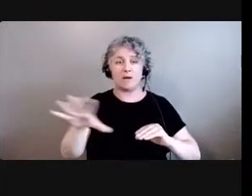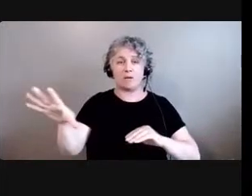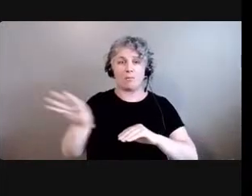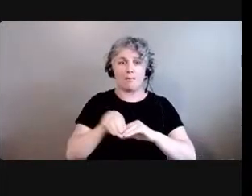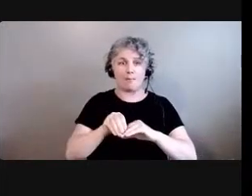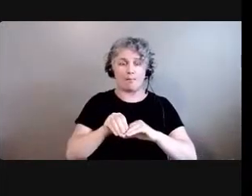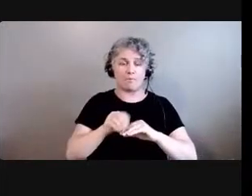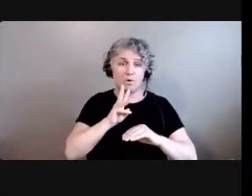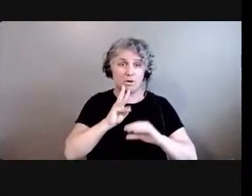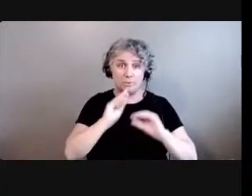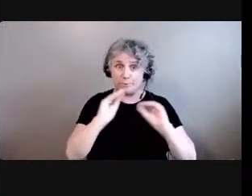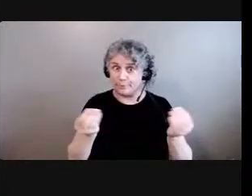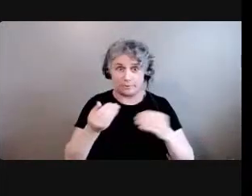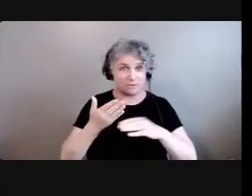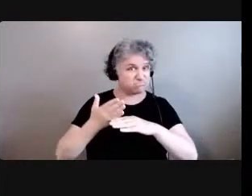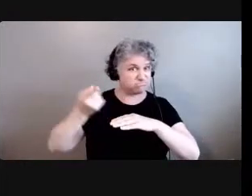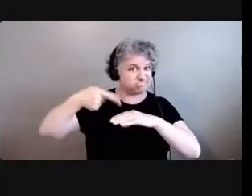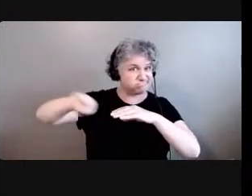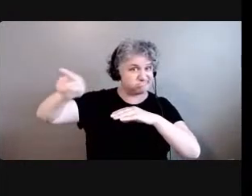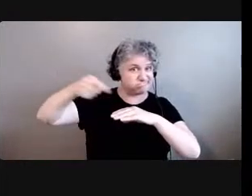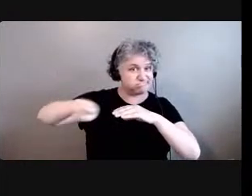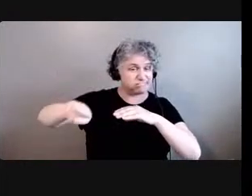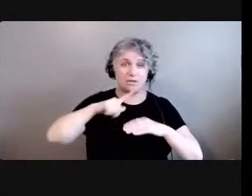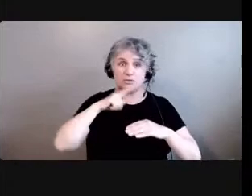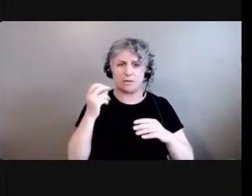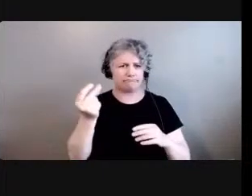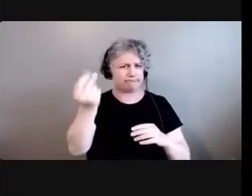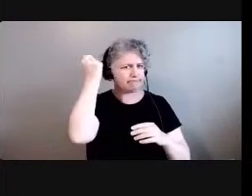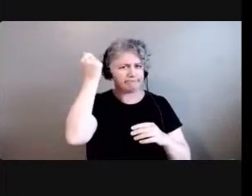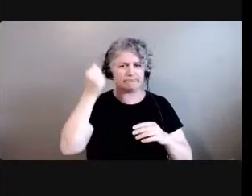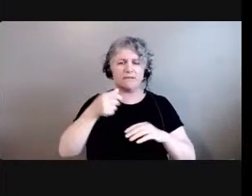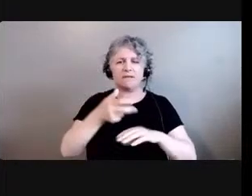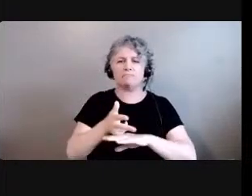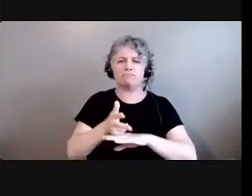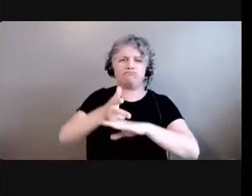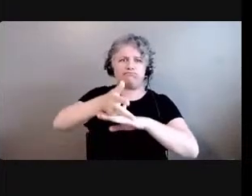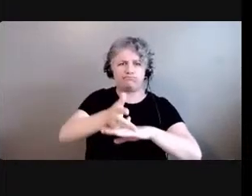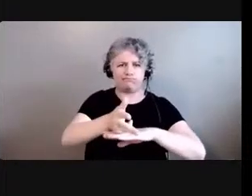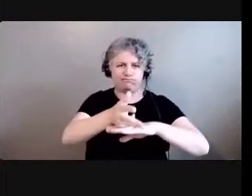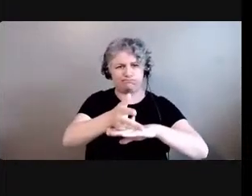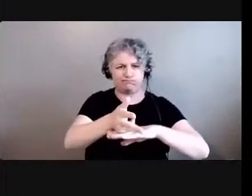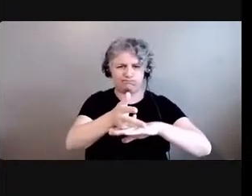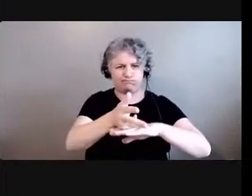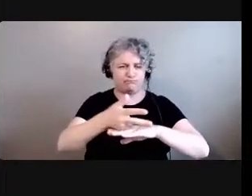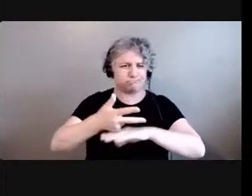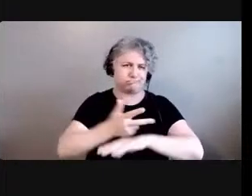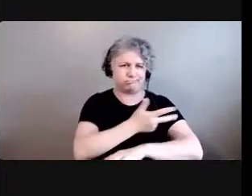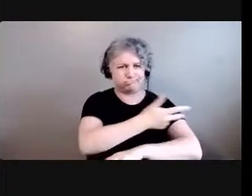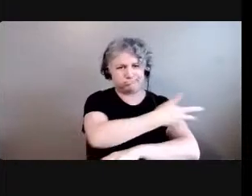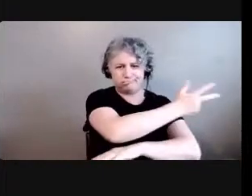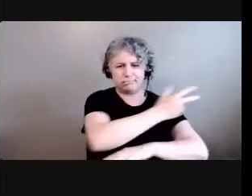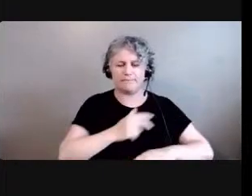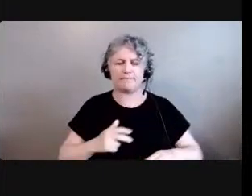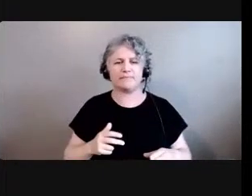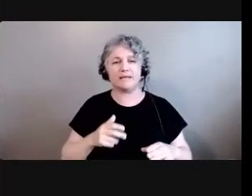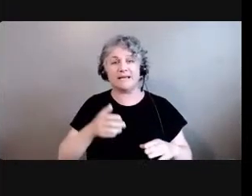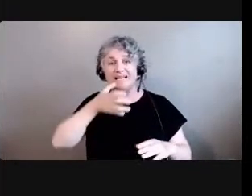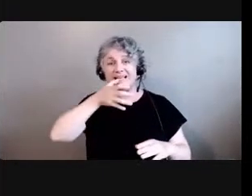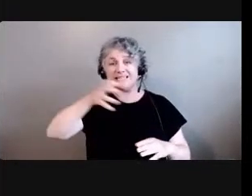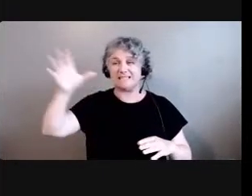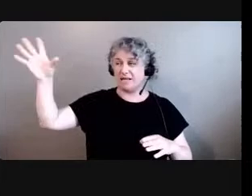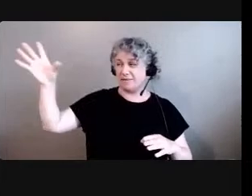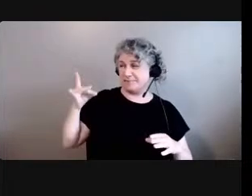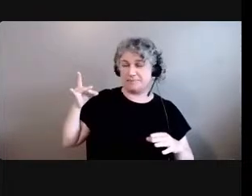quickly. The blue sheathed tubes are comfortable to the touch and do not heat up in the sun. This wheelchair also comes with